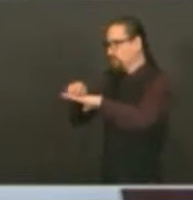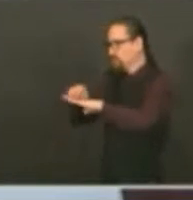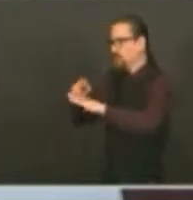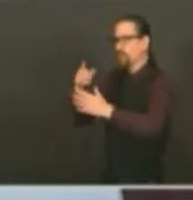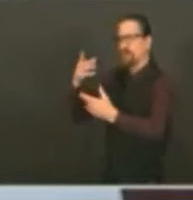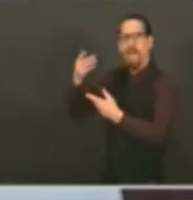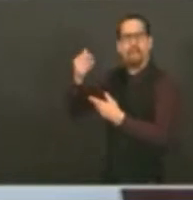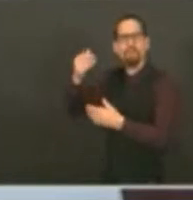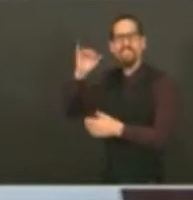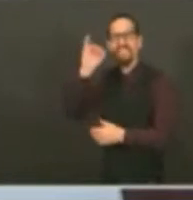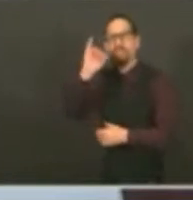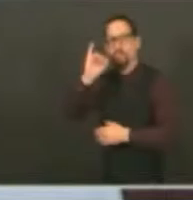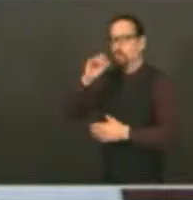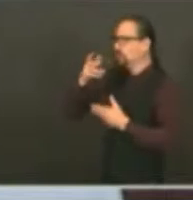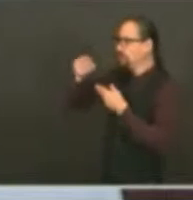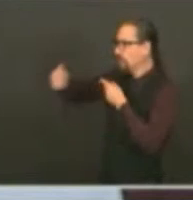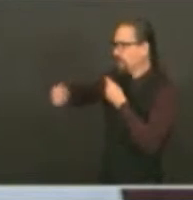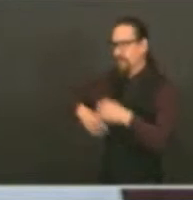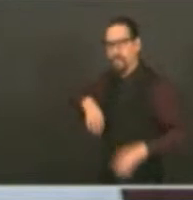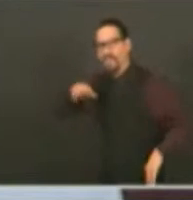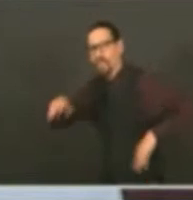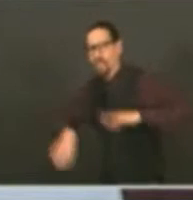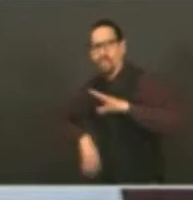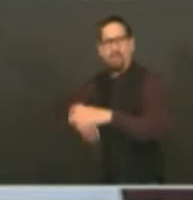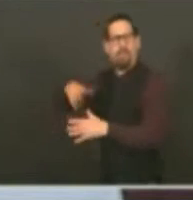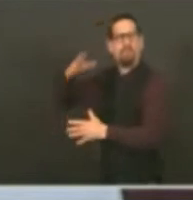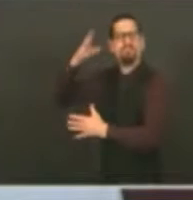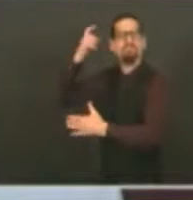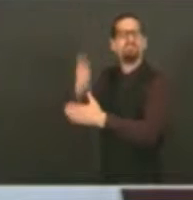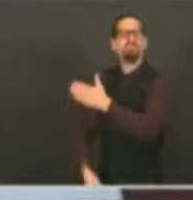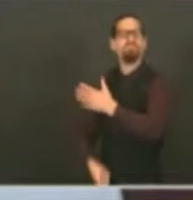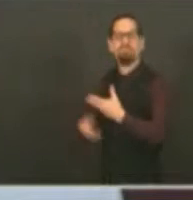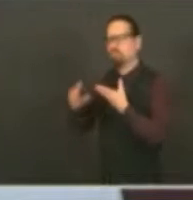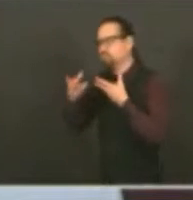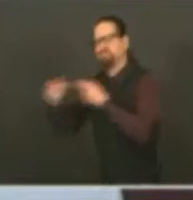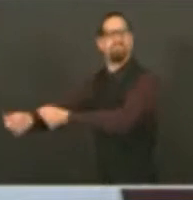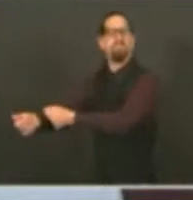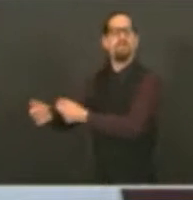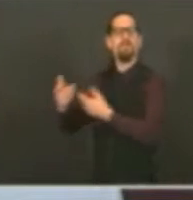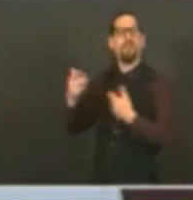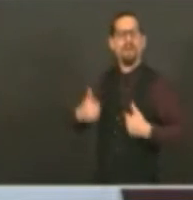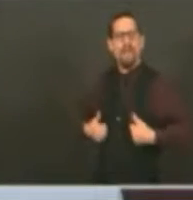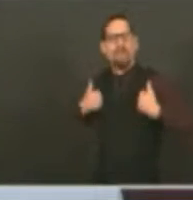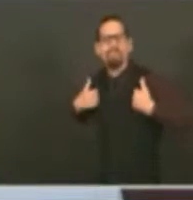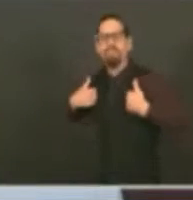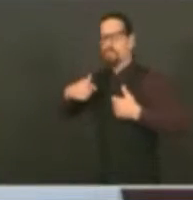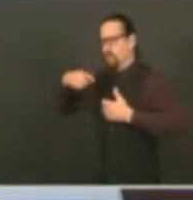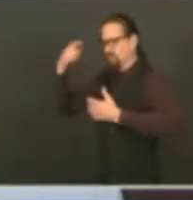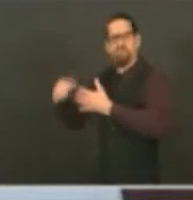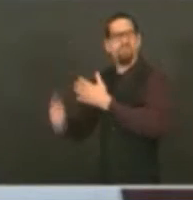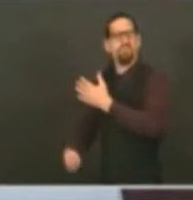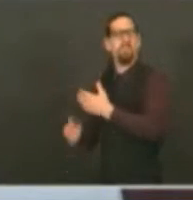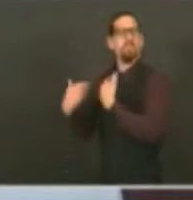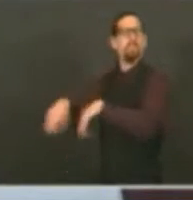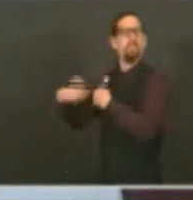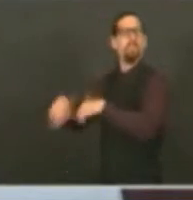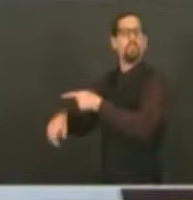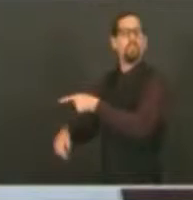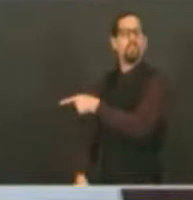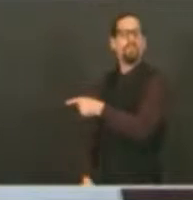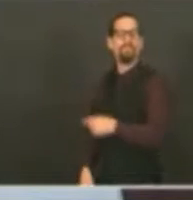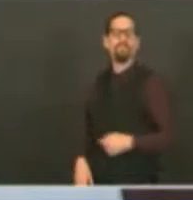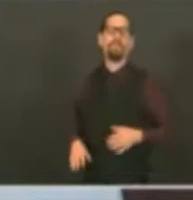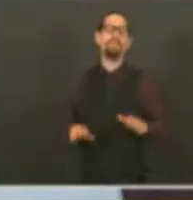On the topic of testing, as I said, we've really increased our test. As of